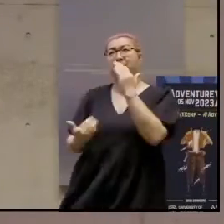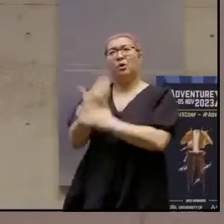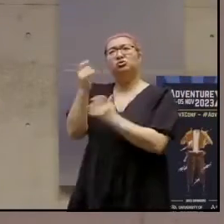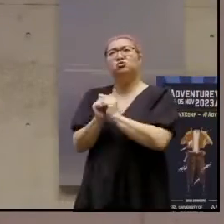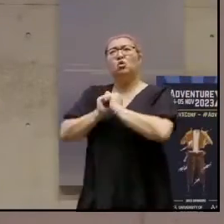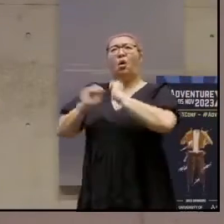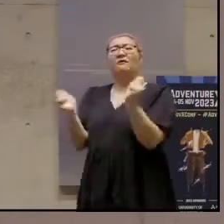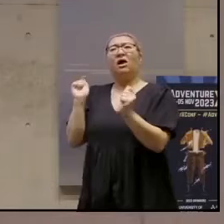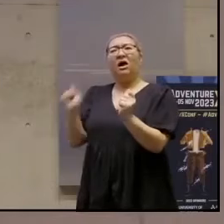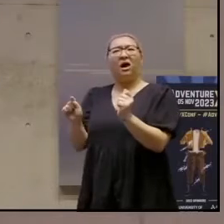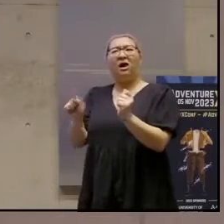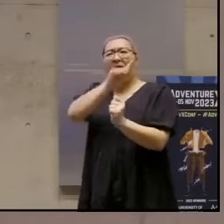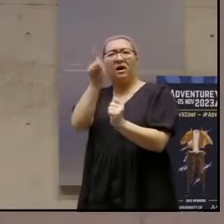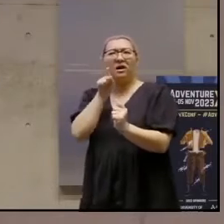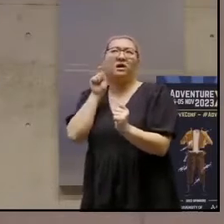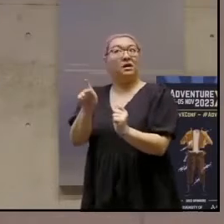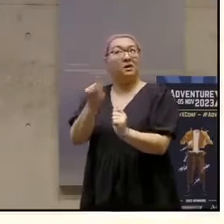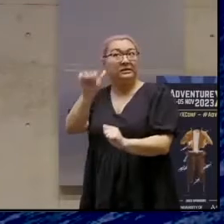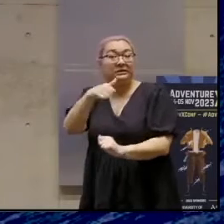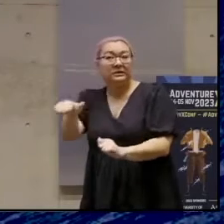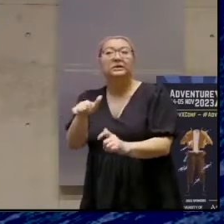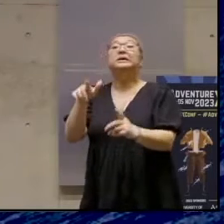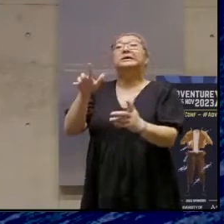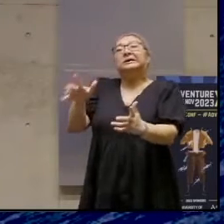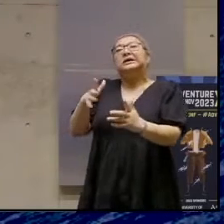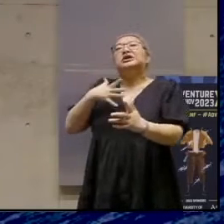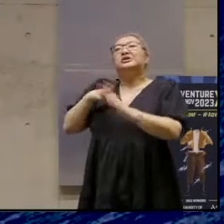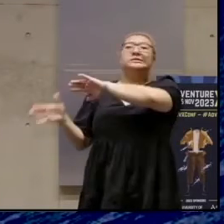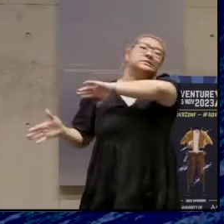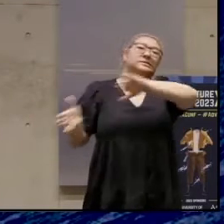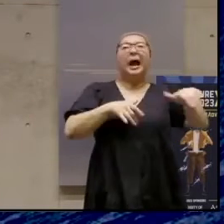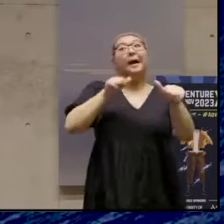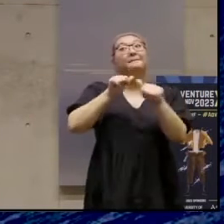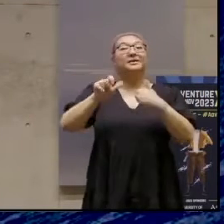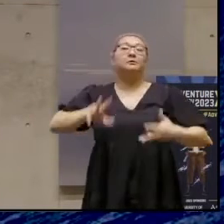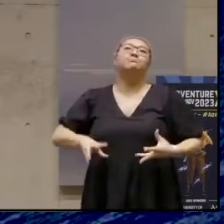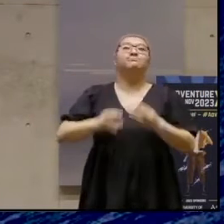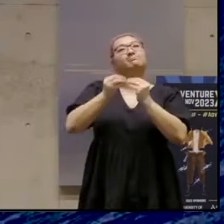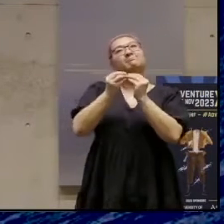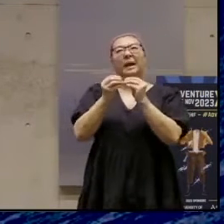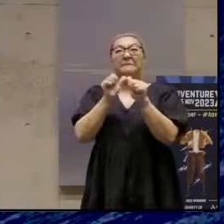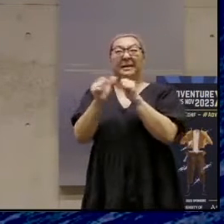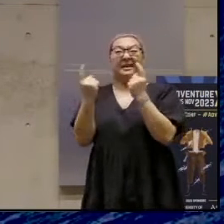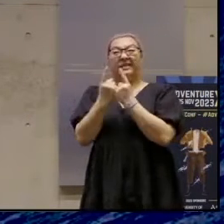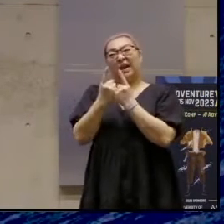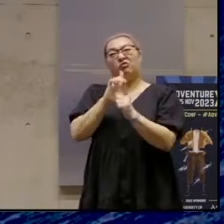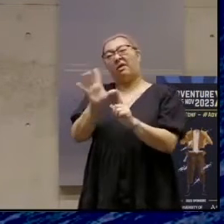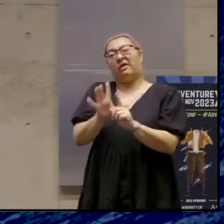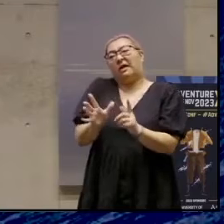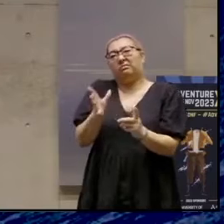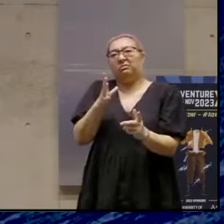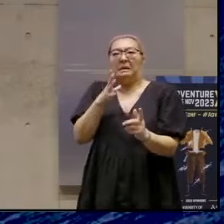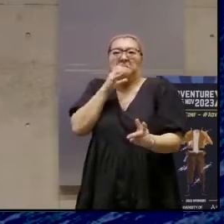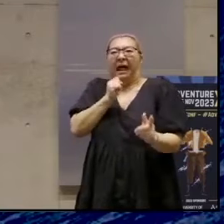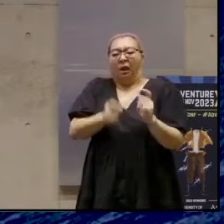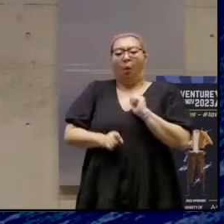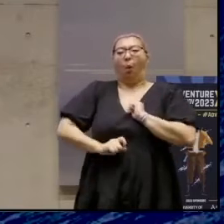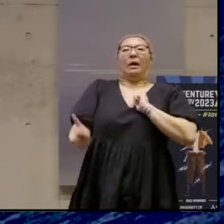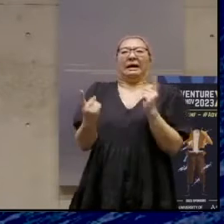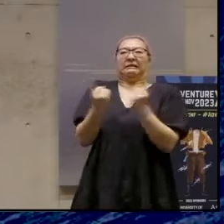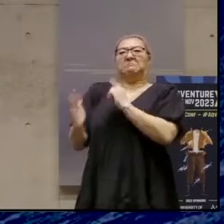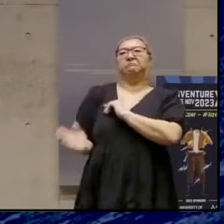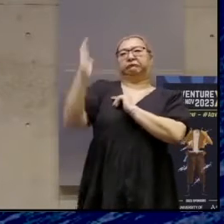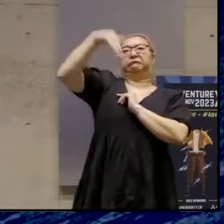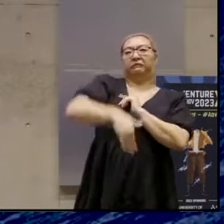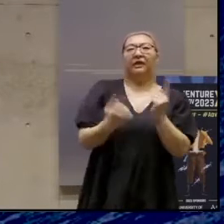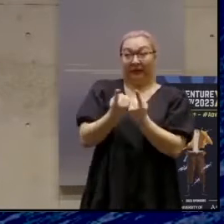orgasmic structure that we've all been given. So let's talk about one of her first structures, which is a wave example. Okay, this is also